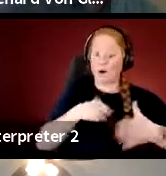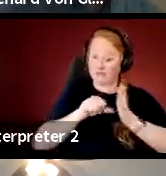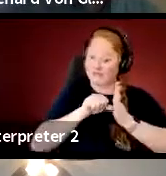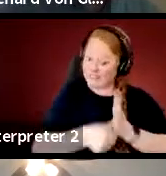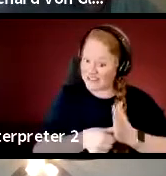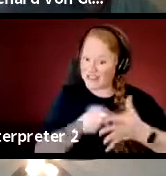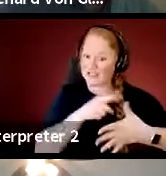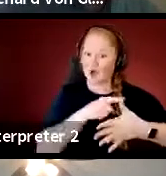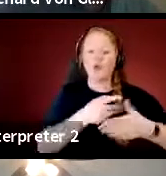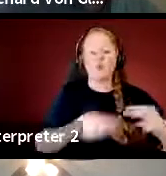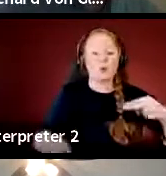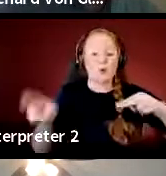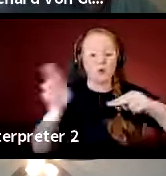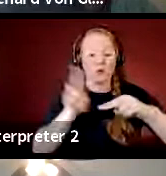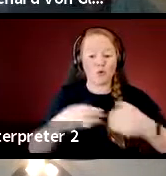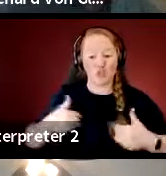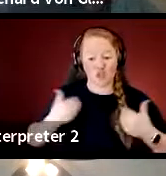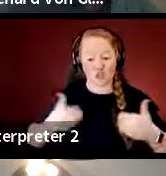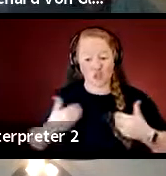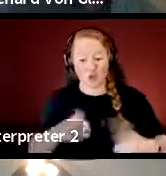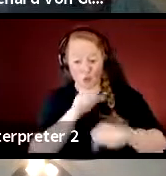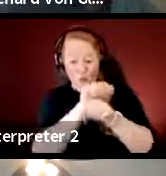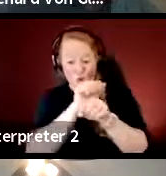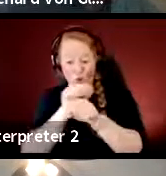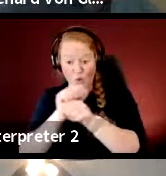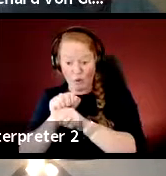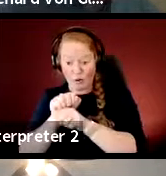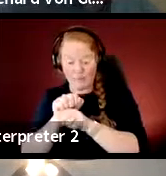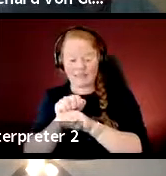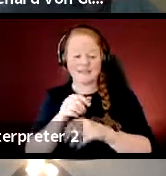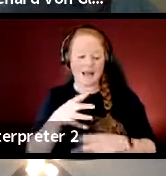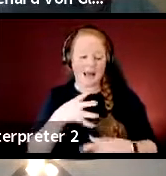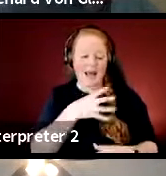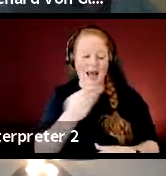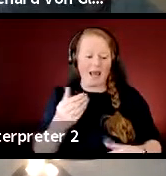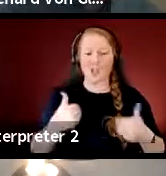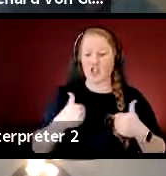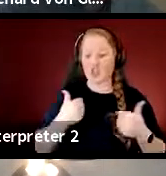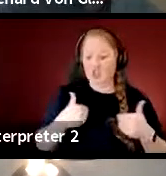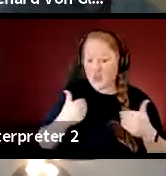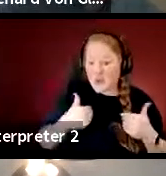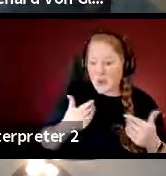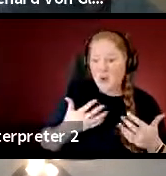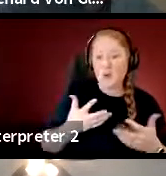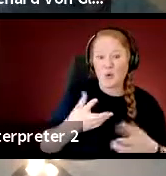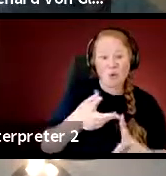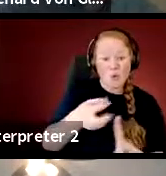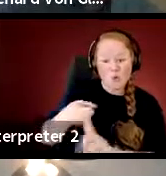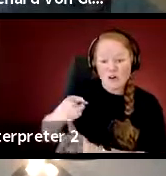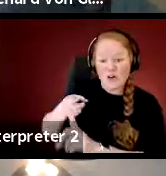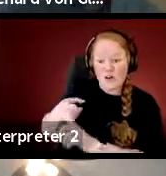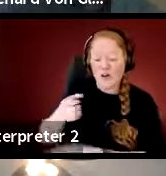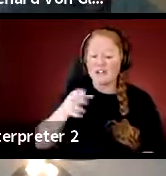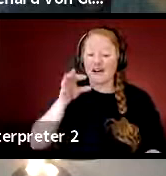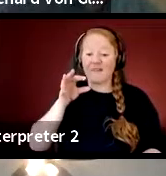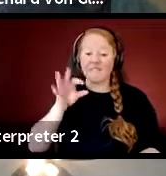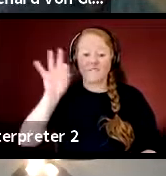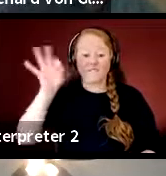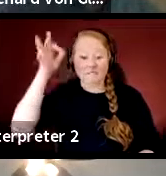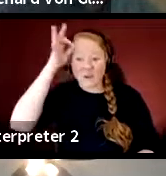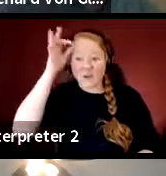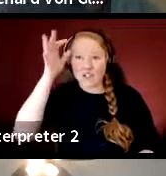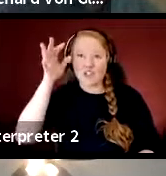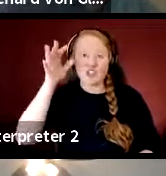youth employment and youth services allocations and resources. The Federation of Block Units, Young Voices with Action,